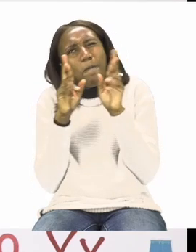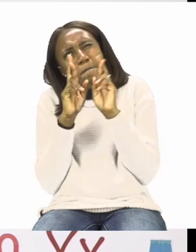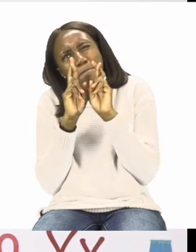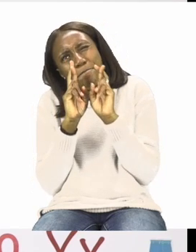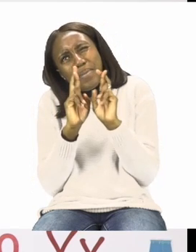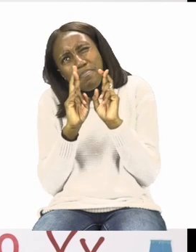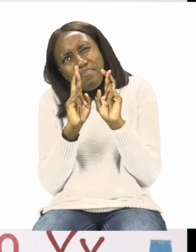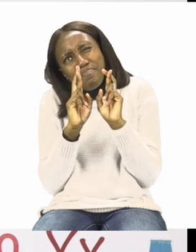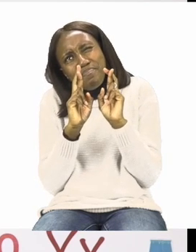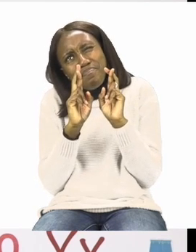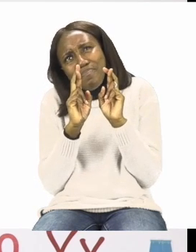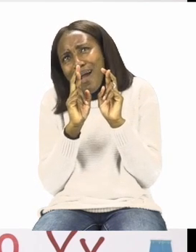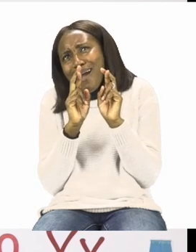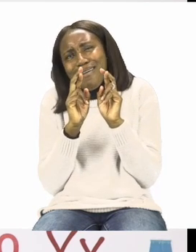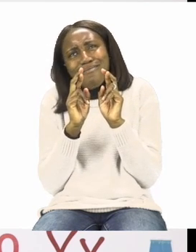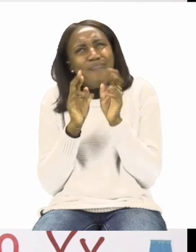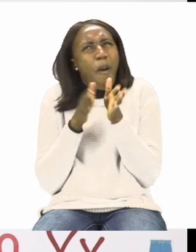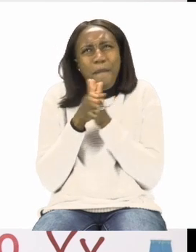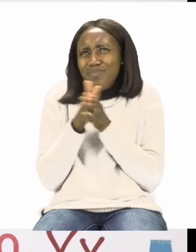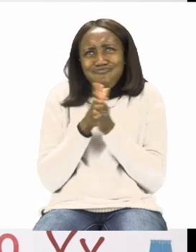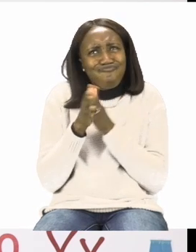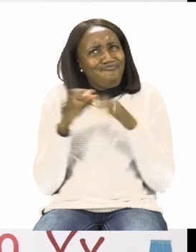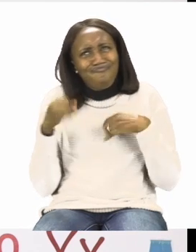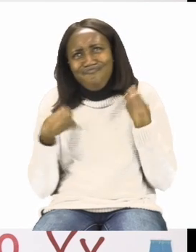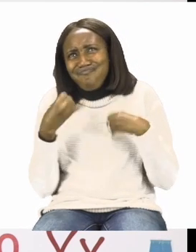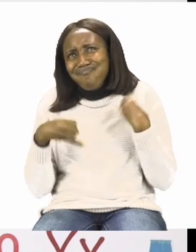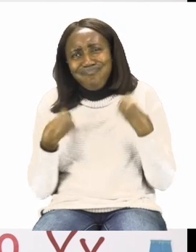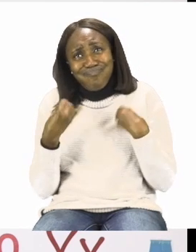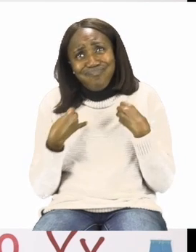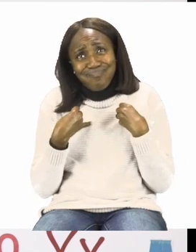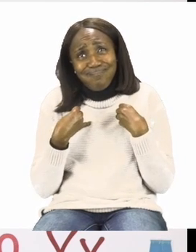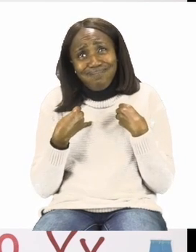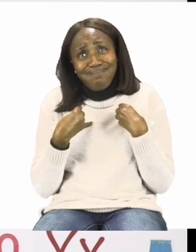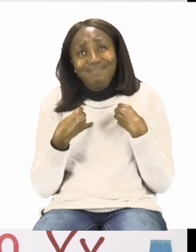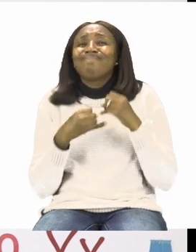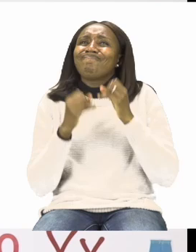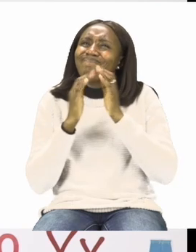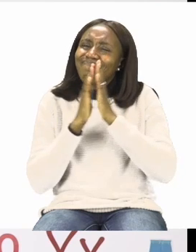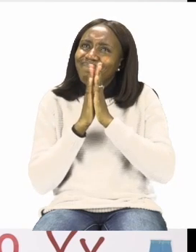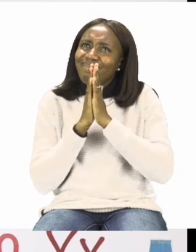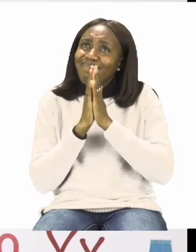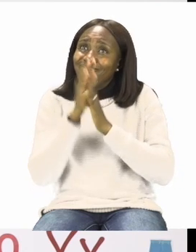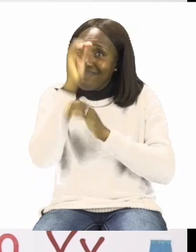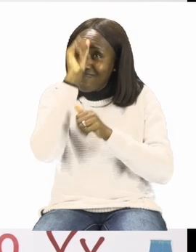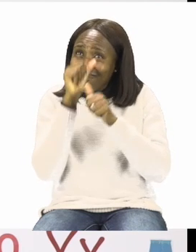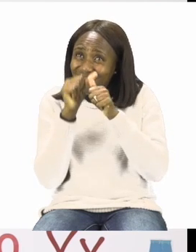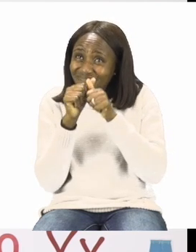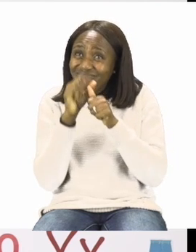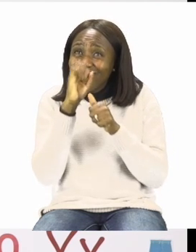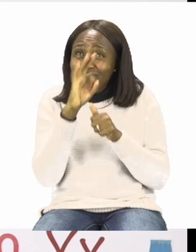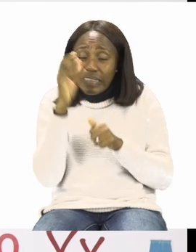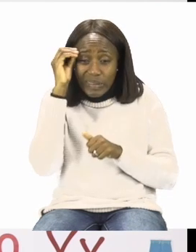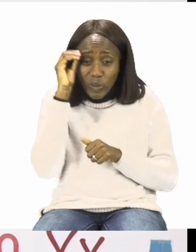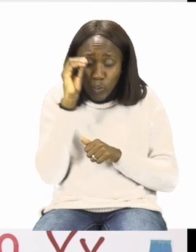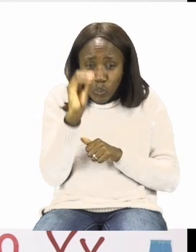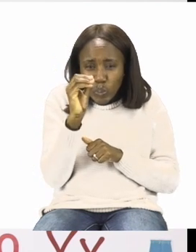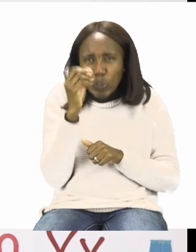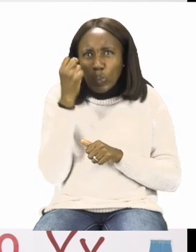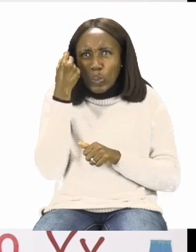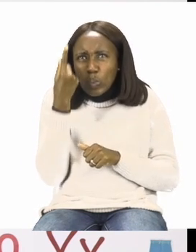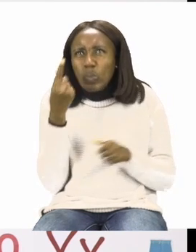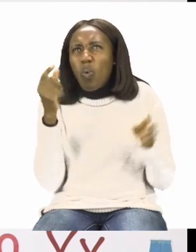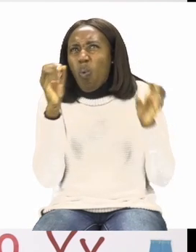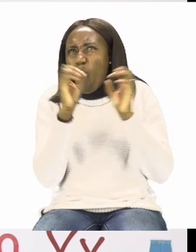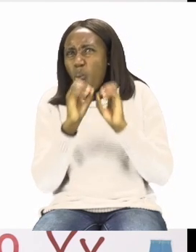have enjoyed the lessons, and please remember, if you get stuck, if you don't understand something,